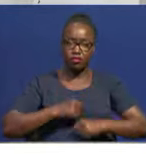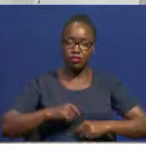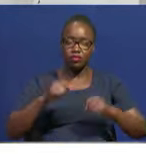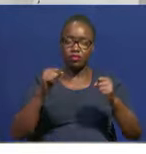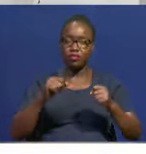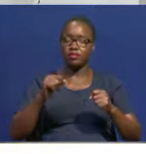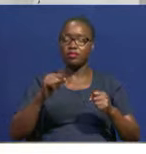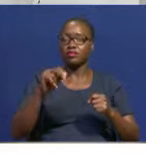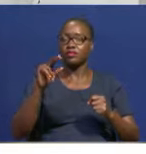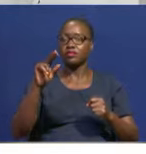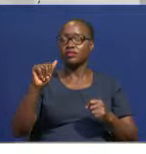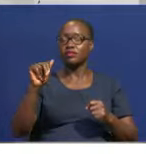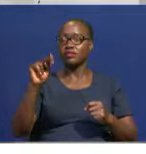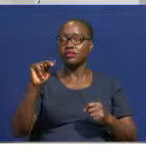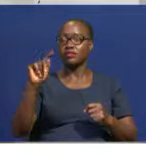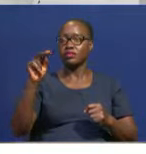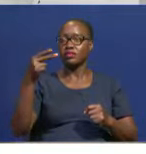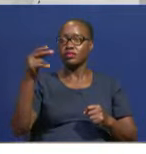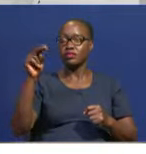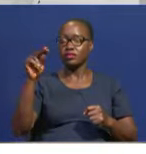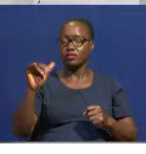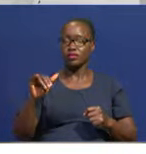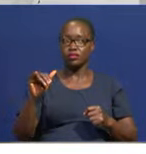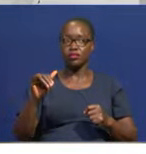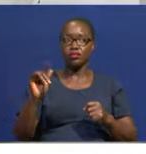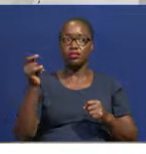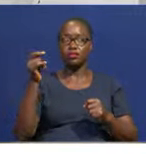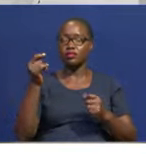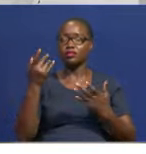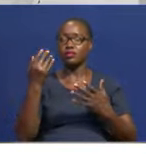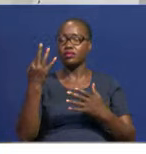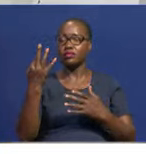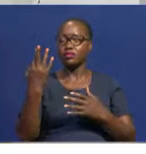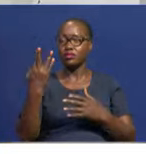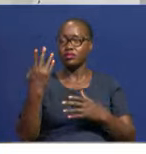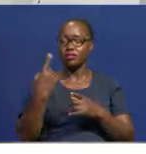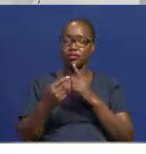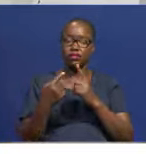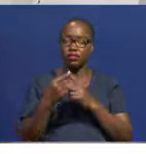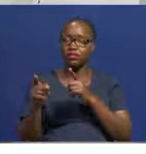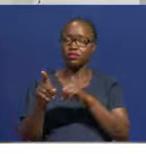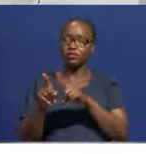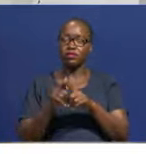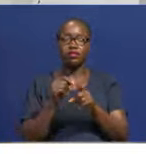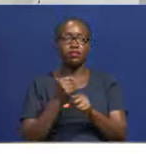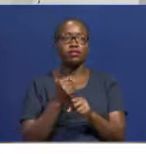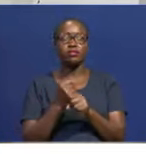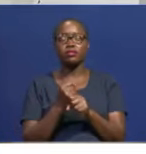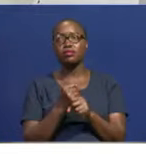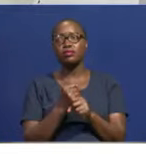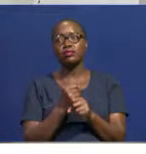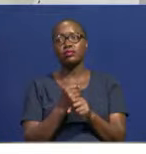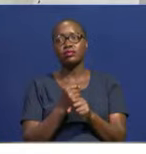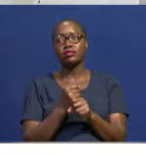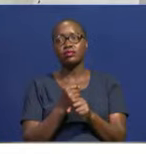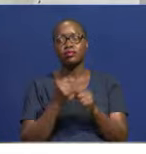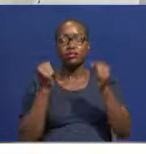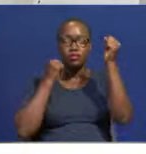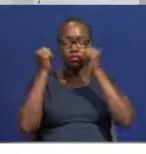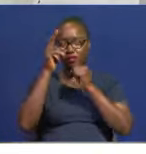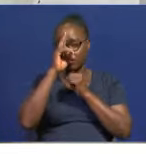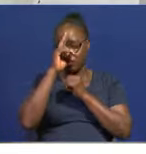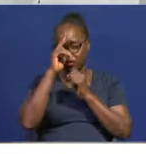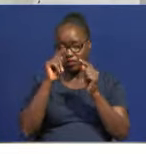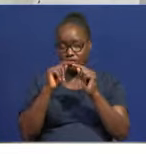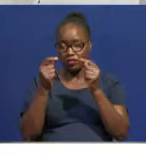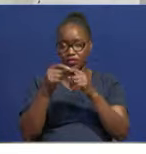Anthony Chengo served the Kenya Army Corps for 34 years and also worked in that military police